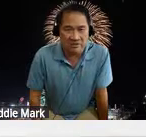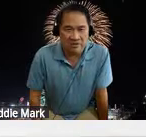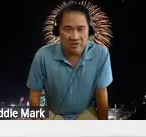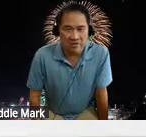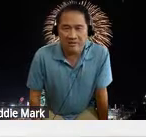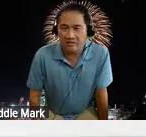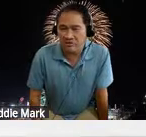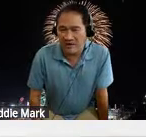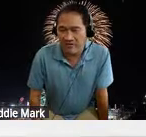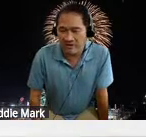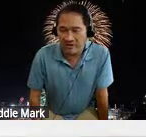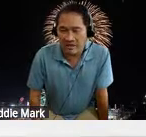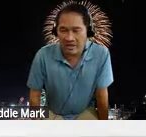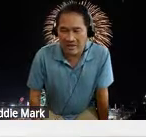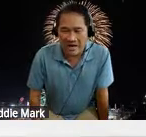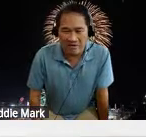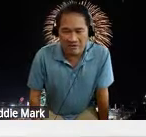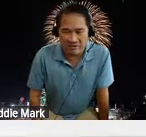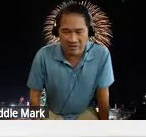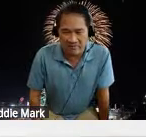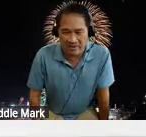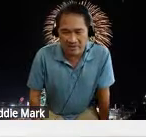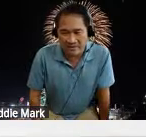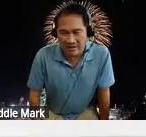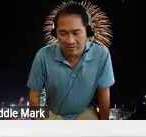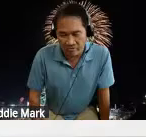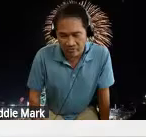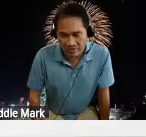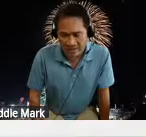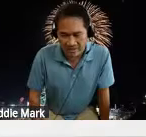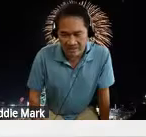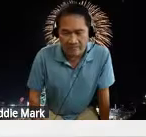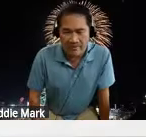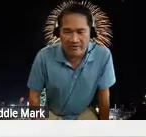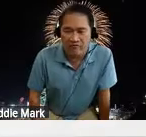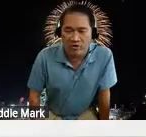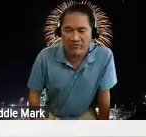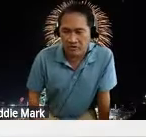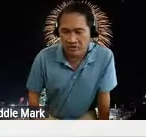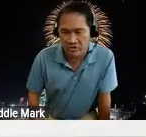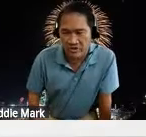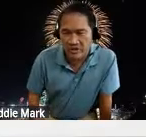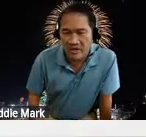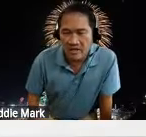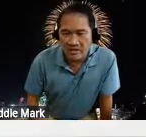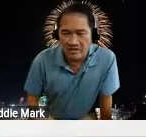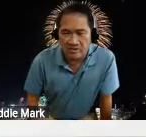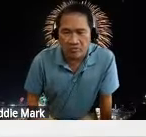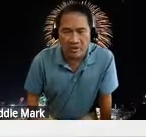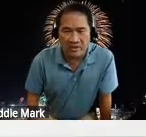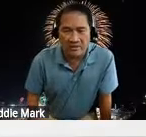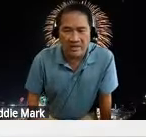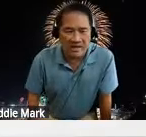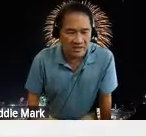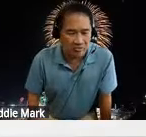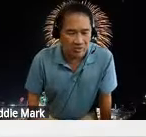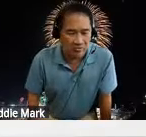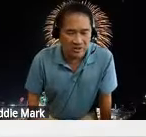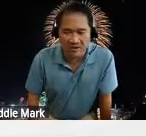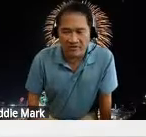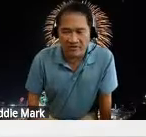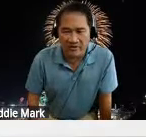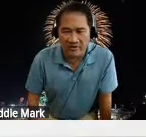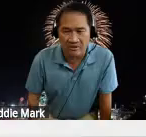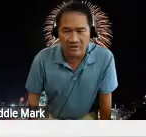is traffic, how it's going to come in and out. We realize that Bay 44th Street is the one that is a